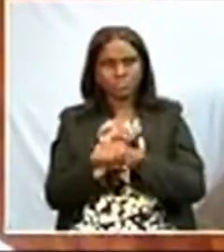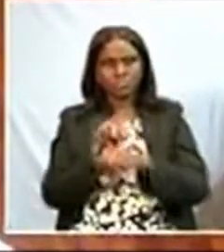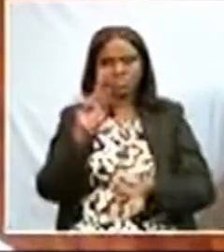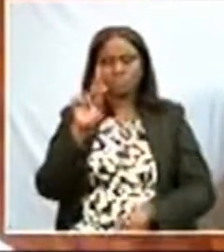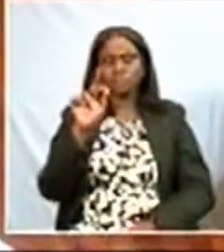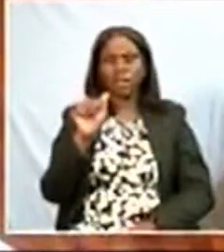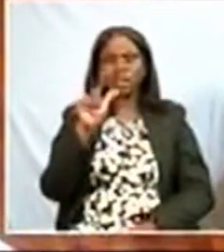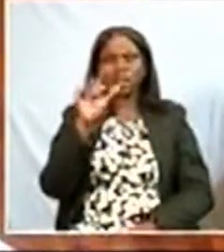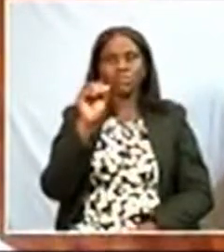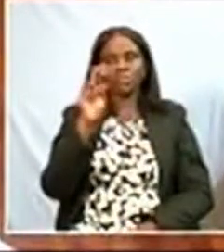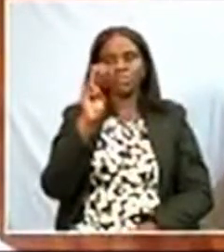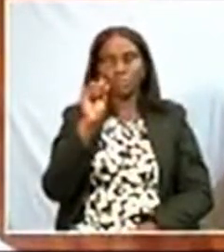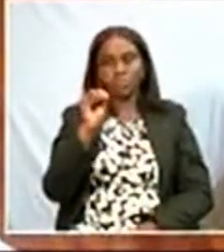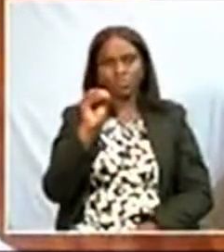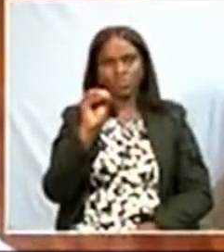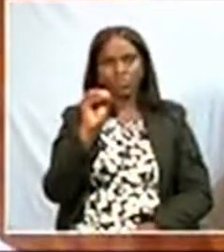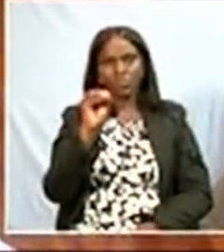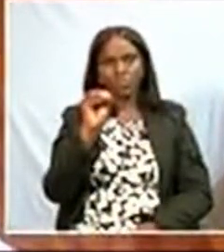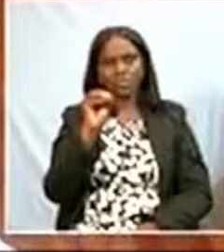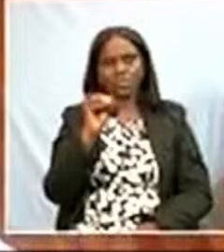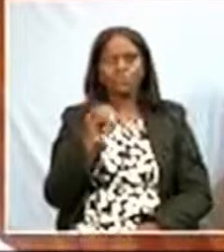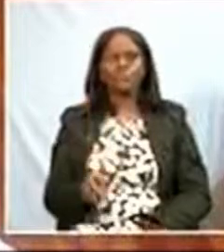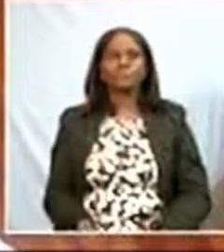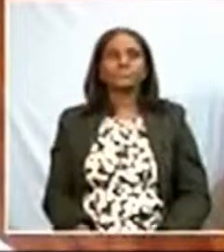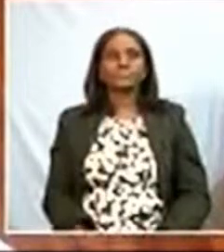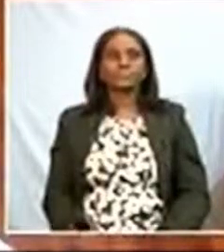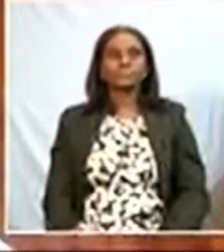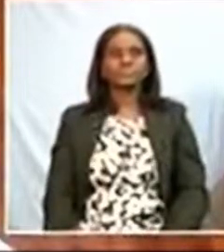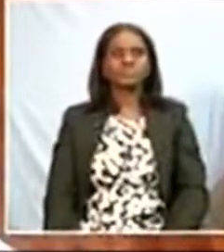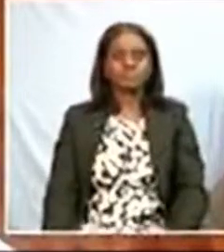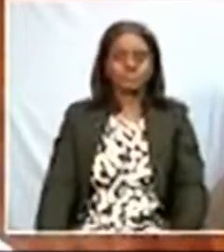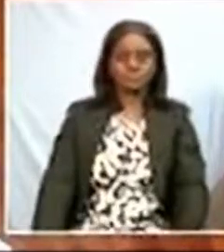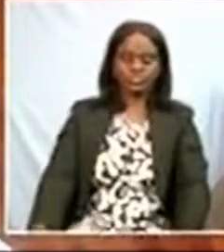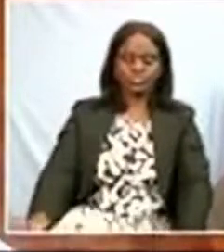Kalobo. Then Dr. Mwanza, you conclude.